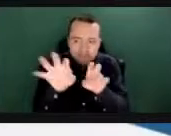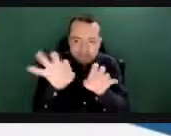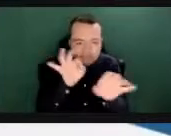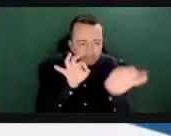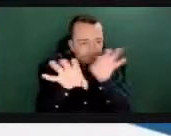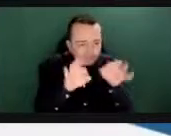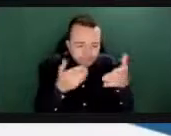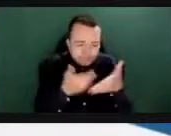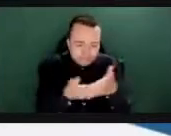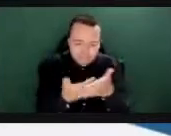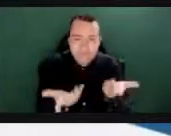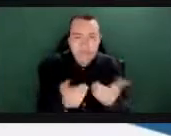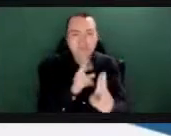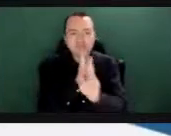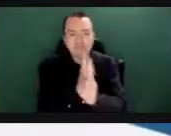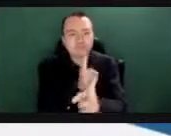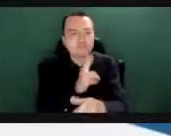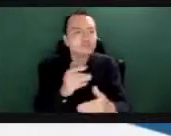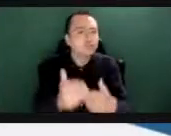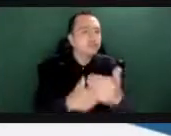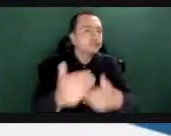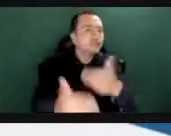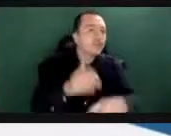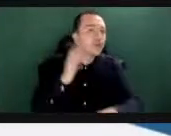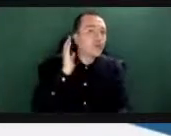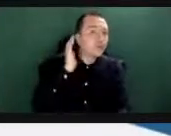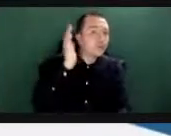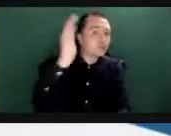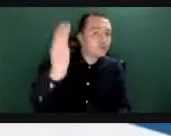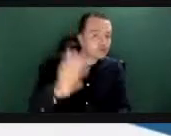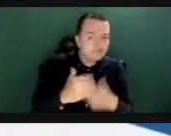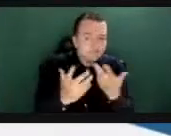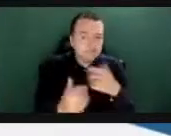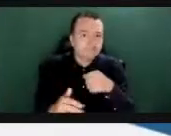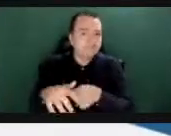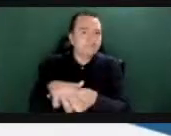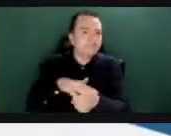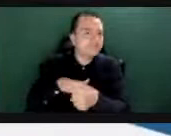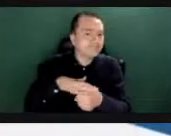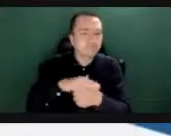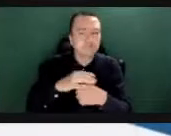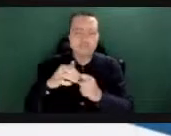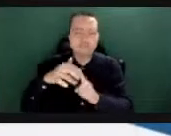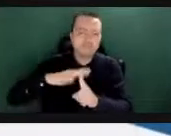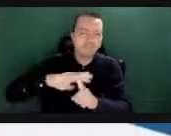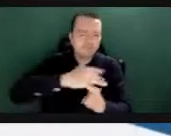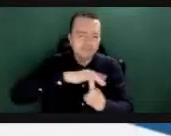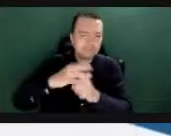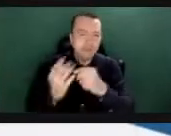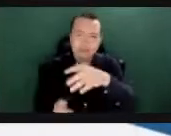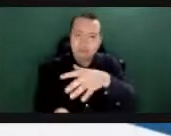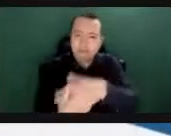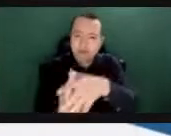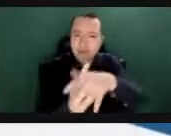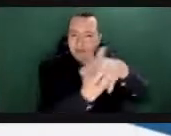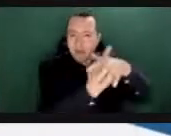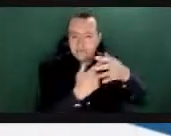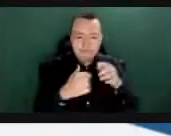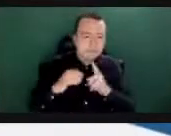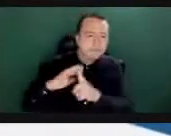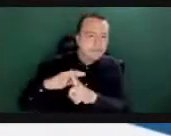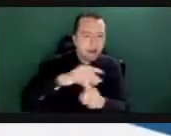we are presenting here for you today will address issues of access, quality of care, financing,